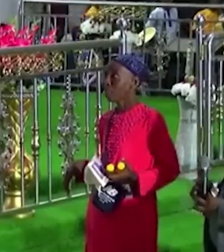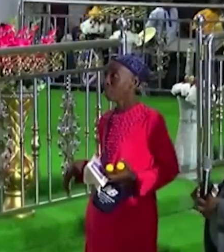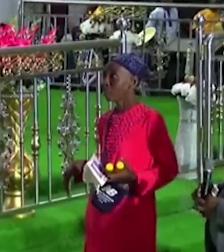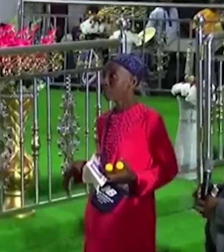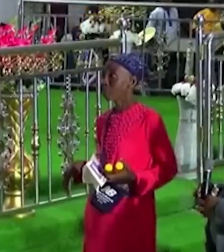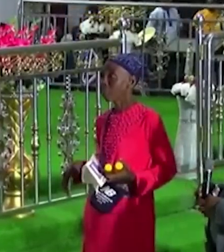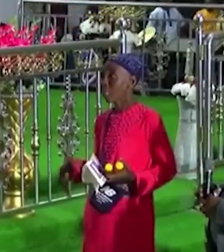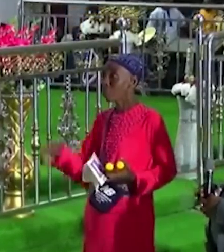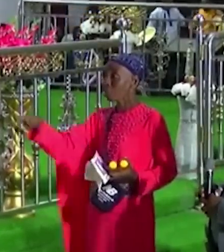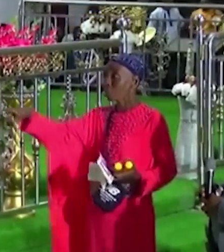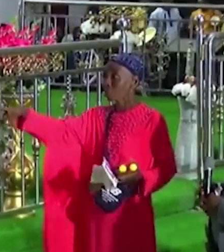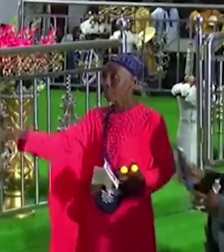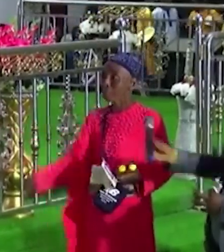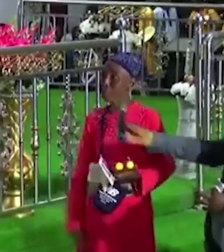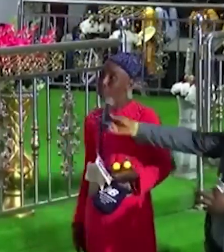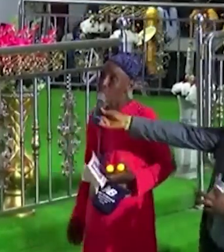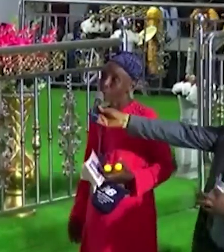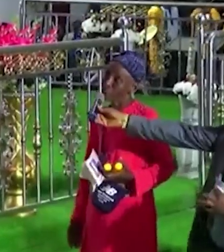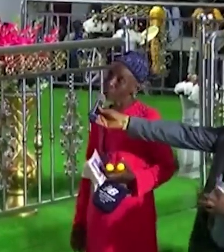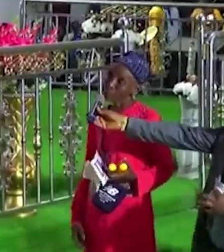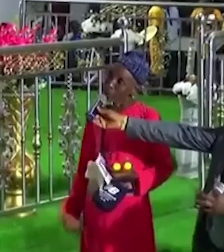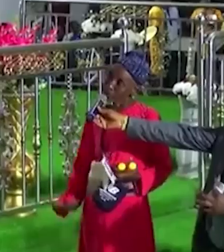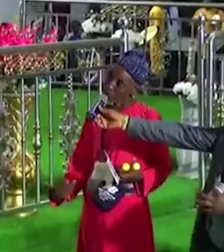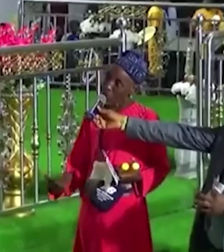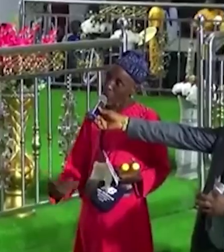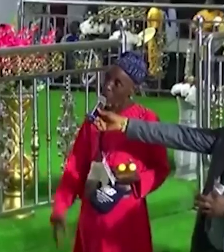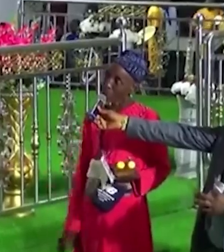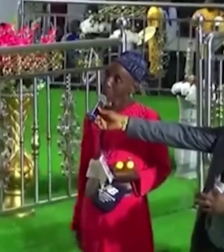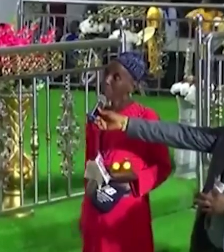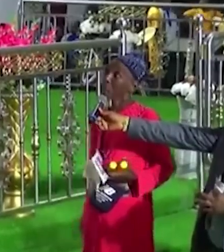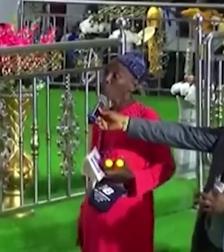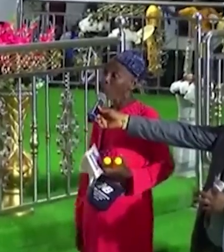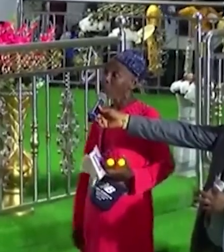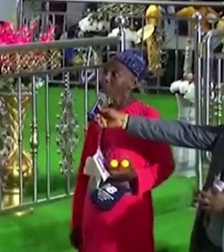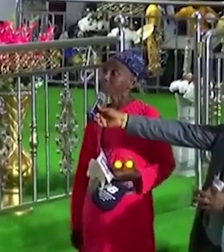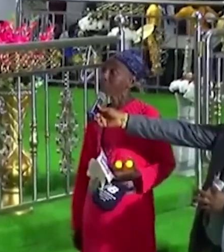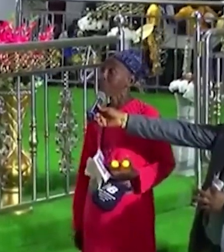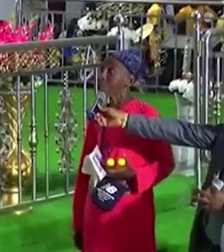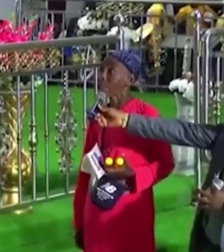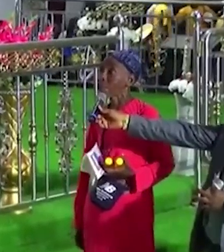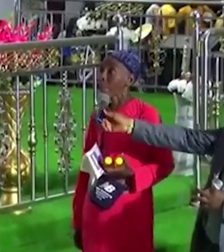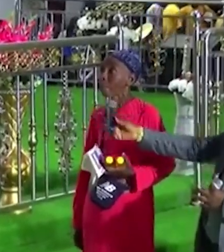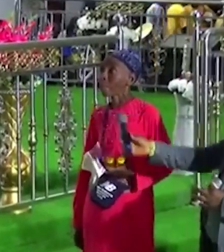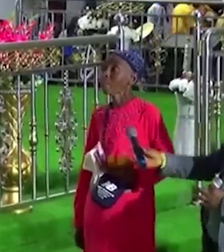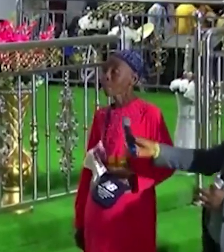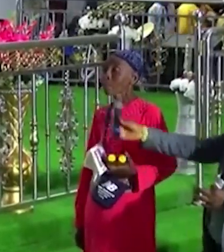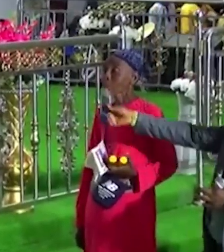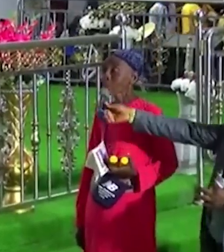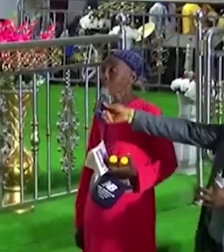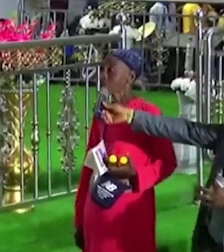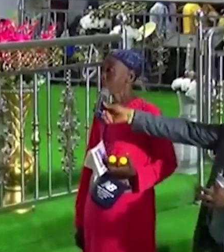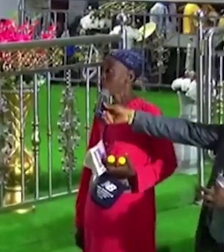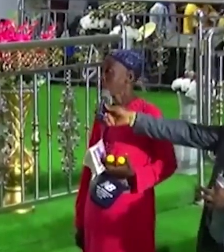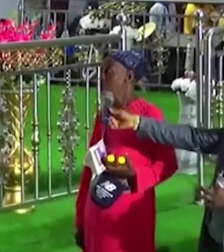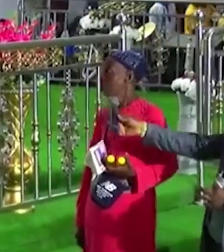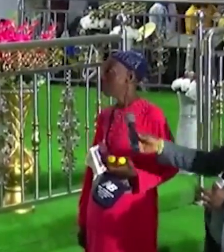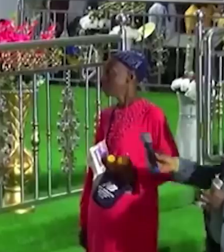there. I'm an assistant commandant. A deputy commandant. Assistant what? Commandant. Assistant commandant.